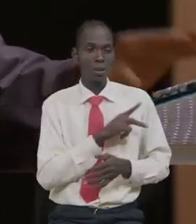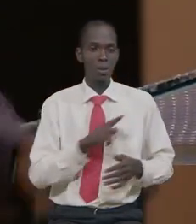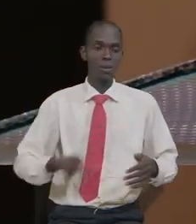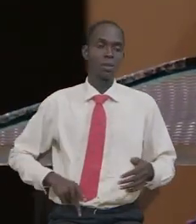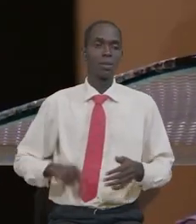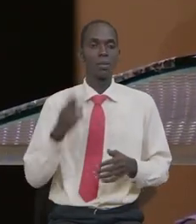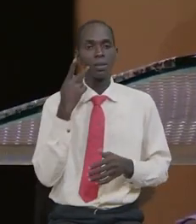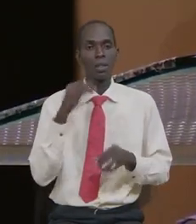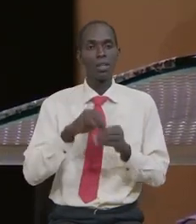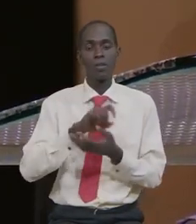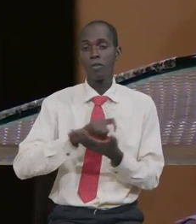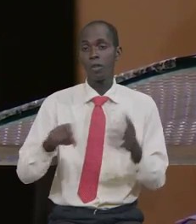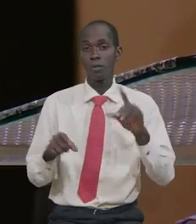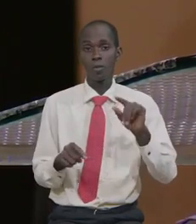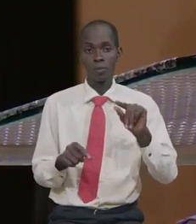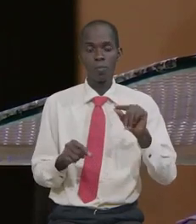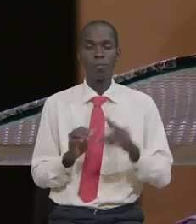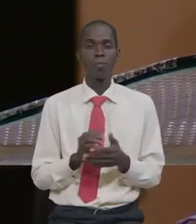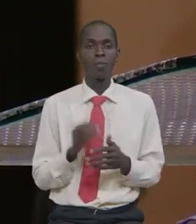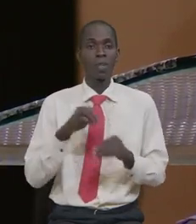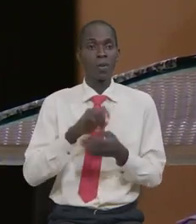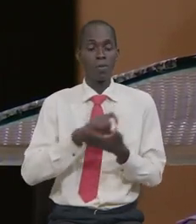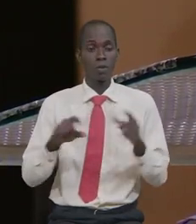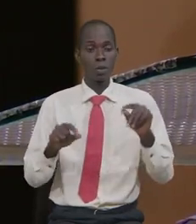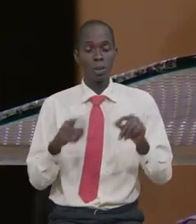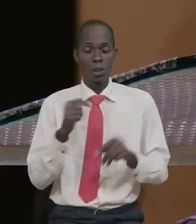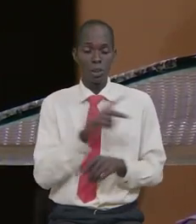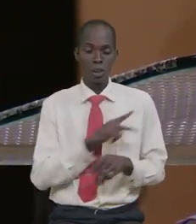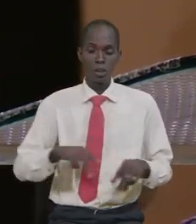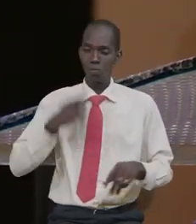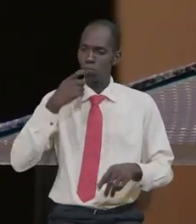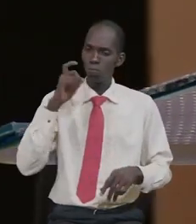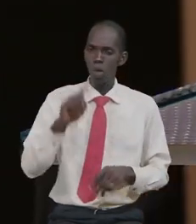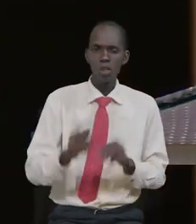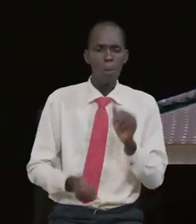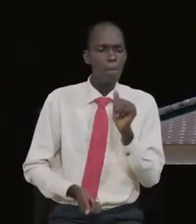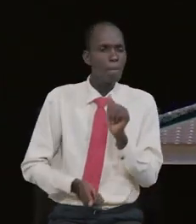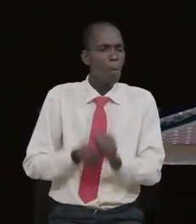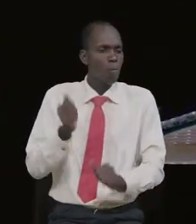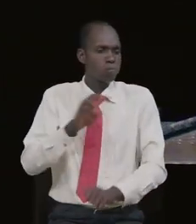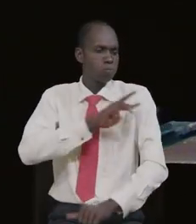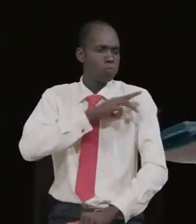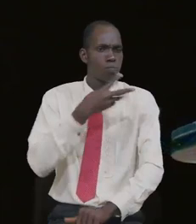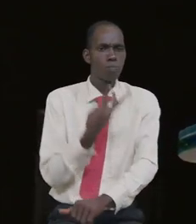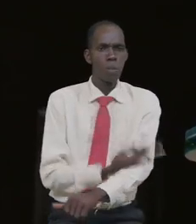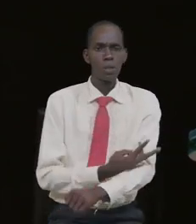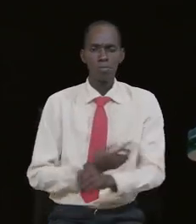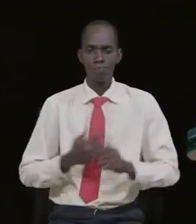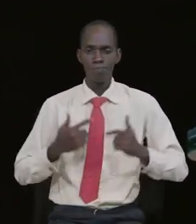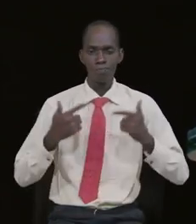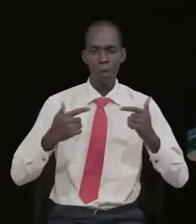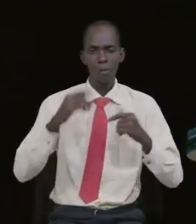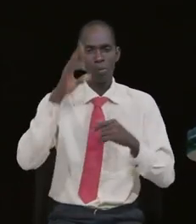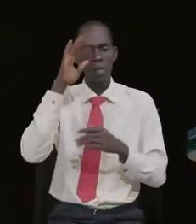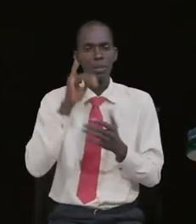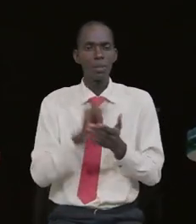verse 20. It says in verse 20, and he commanded the most mighty men that were in